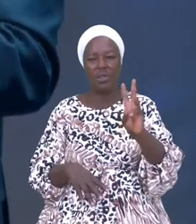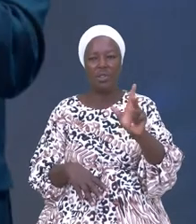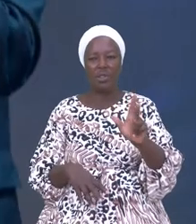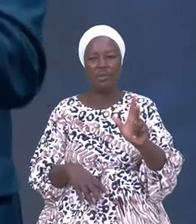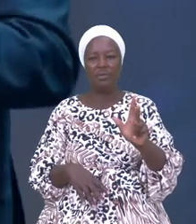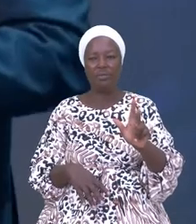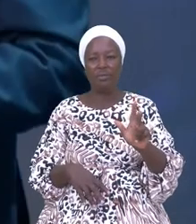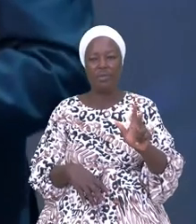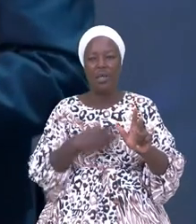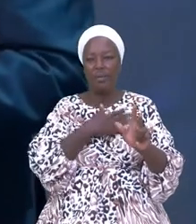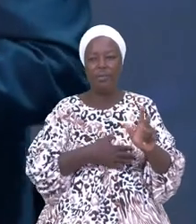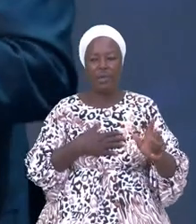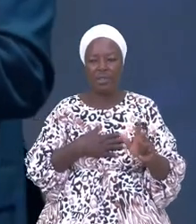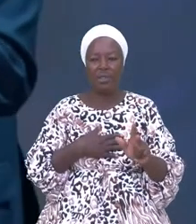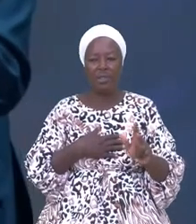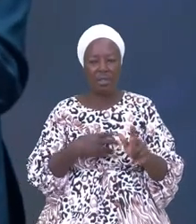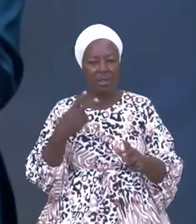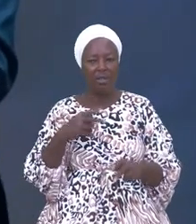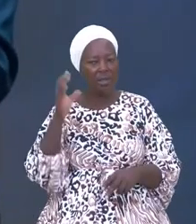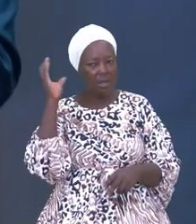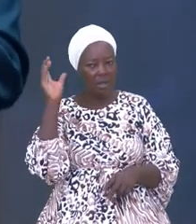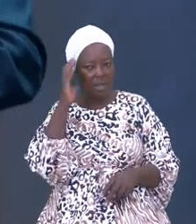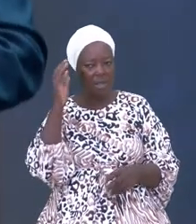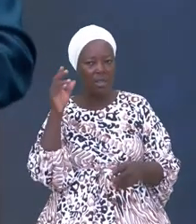Please take the number again.